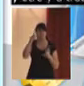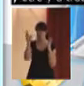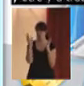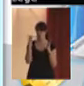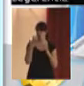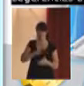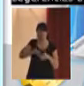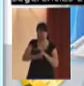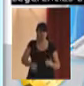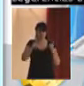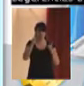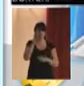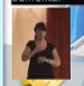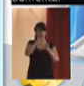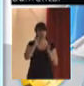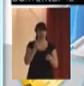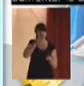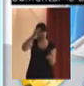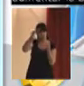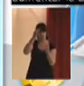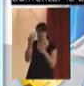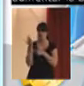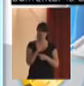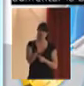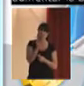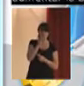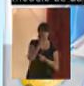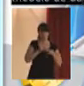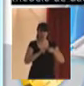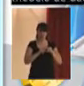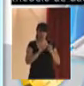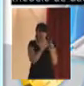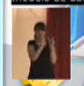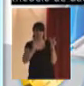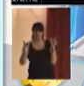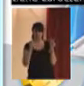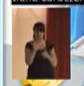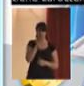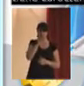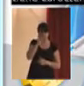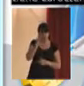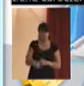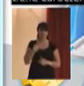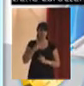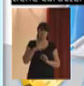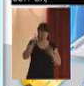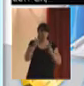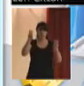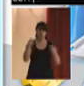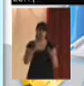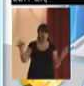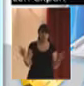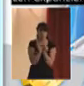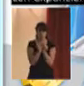to improve accessibilities to enrich this data model that have semantic metadata with titles, with